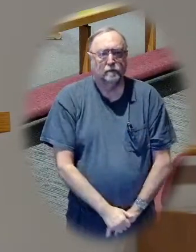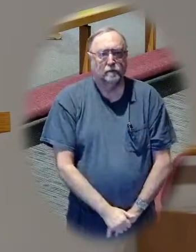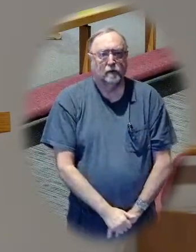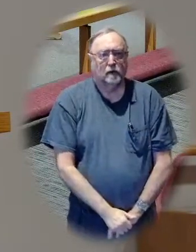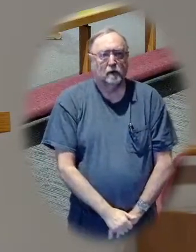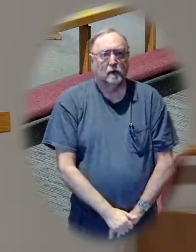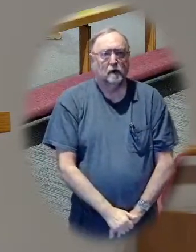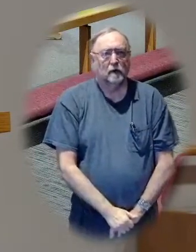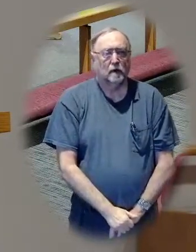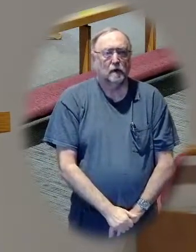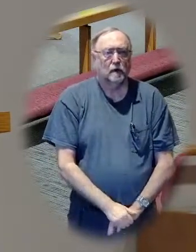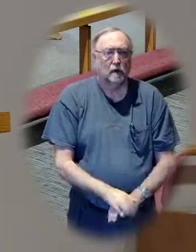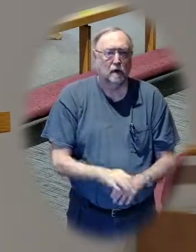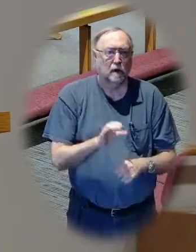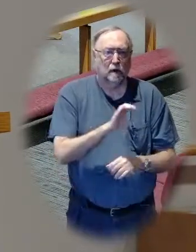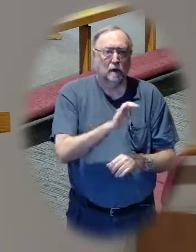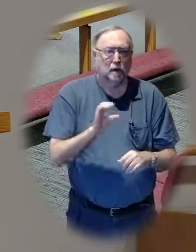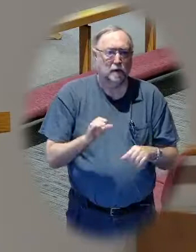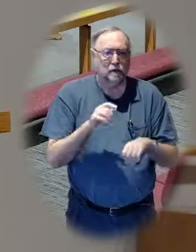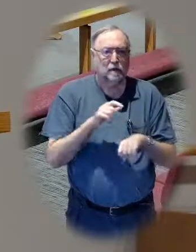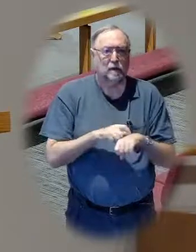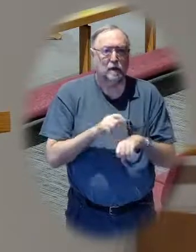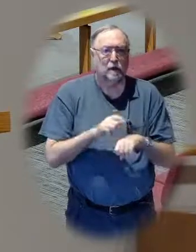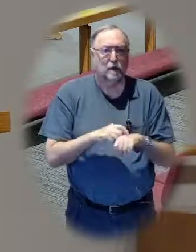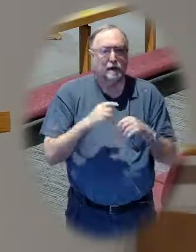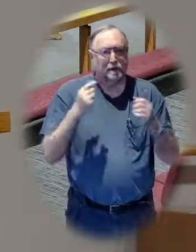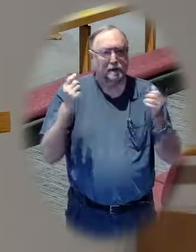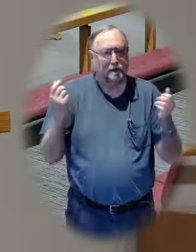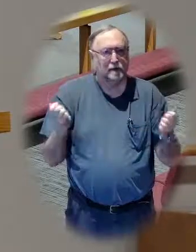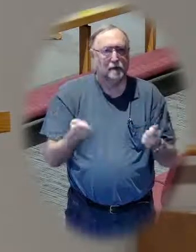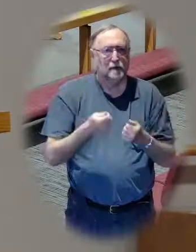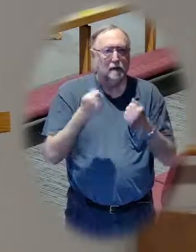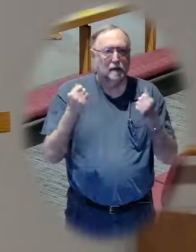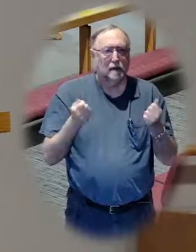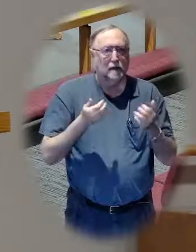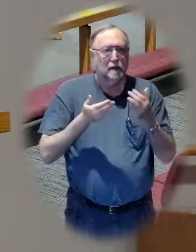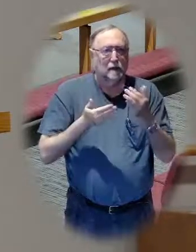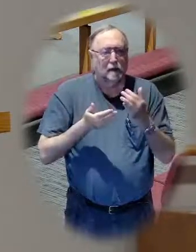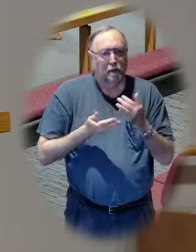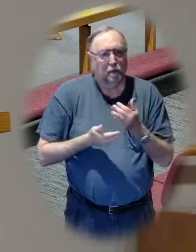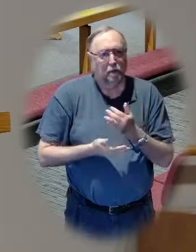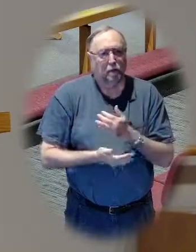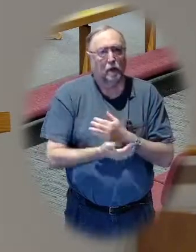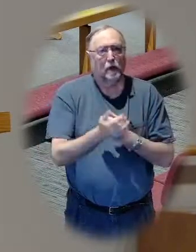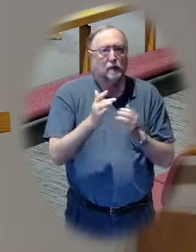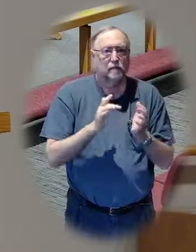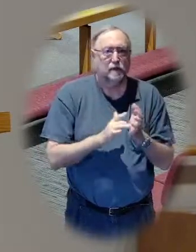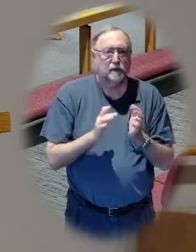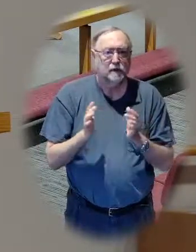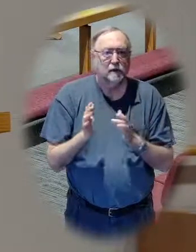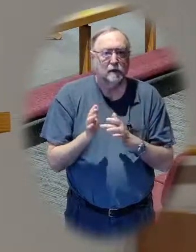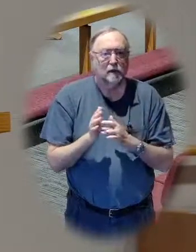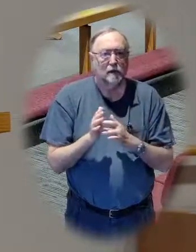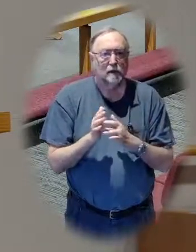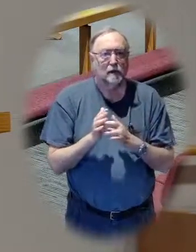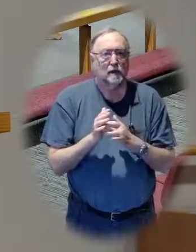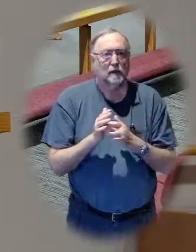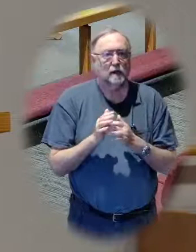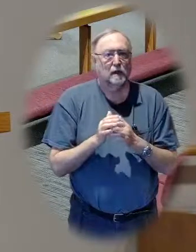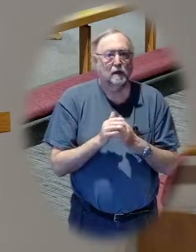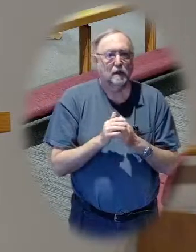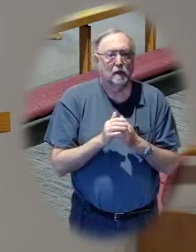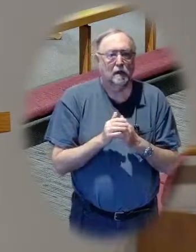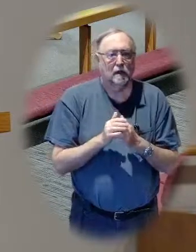And so in this season of Christmas, we celebrate the birth of Mary's firstborn son, but He